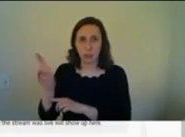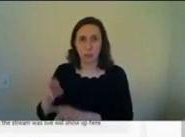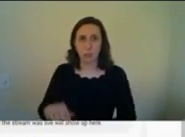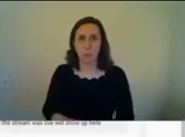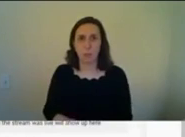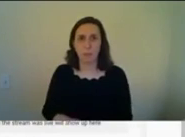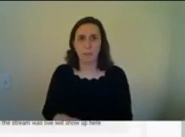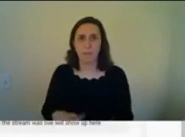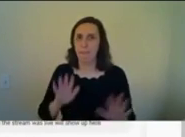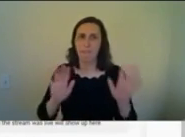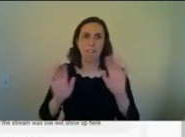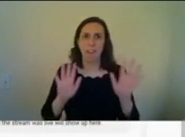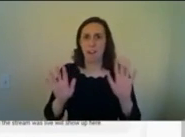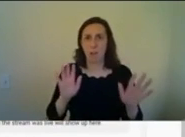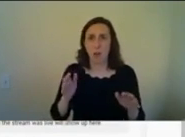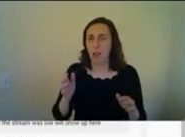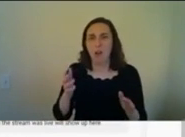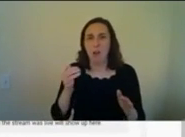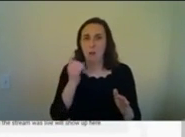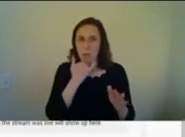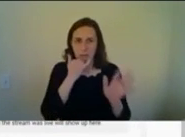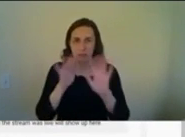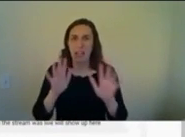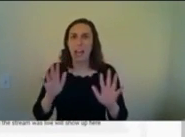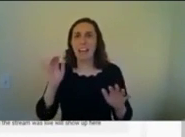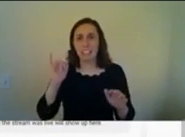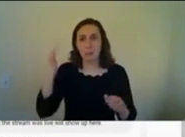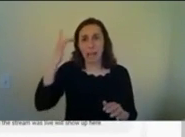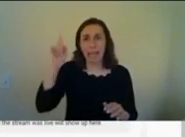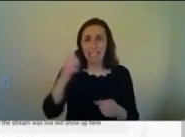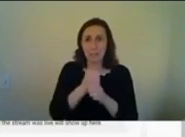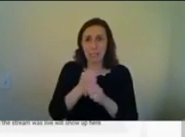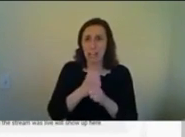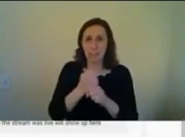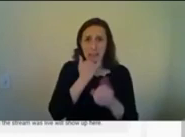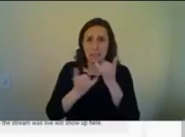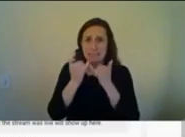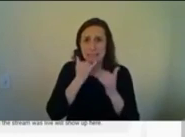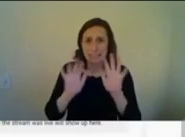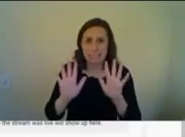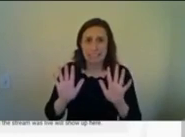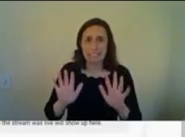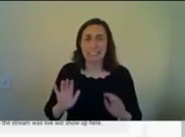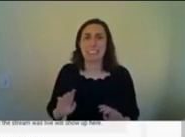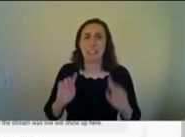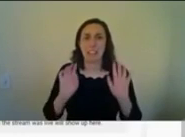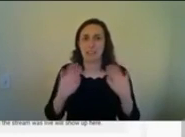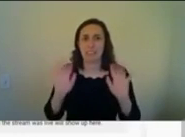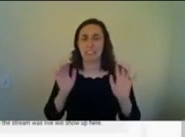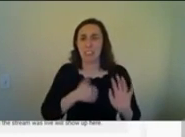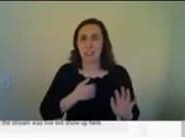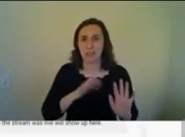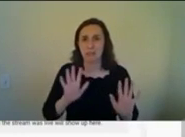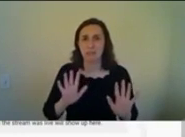This is why I needed that cup of coffee. This first one's right. The dividend equals the divisor, quotient, remainder. It's my second one. the one where I want to do